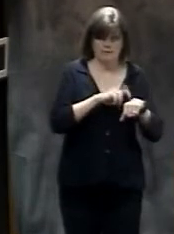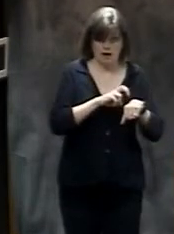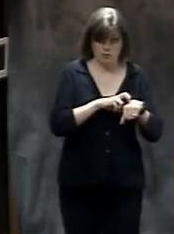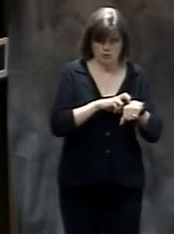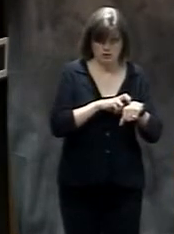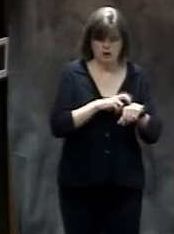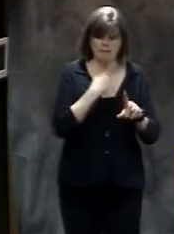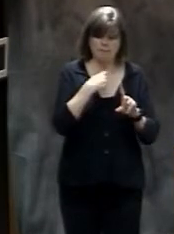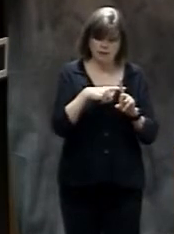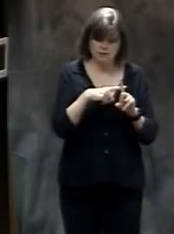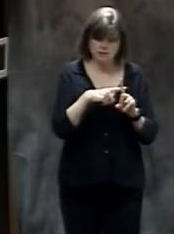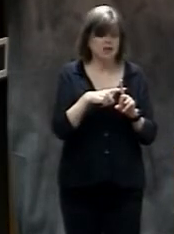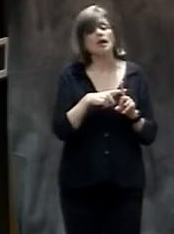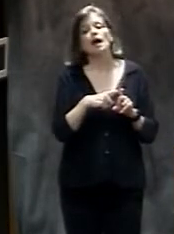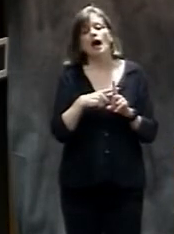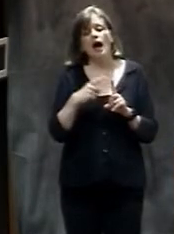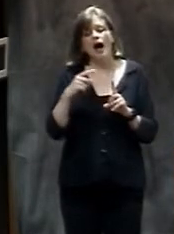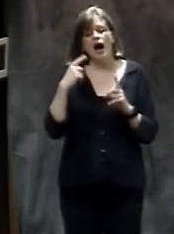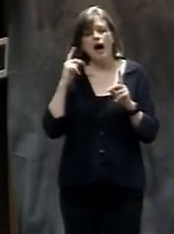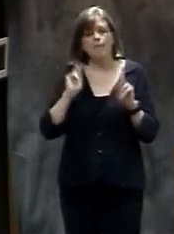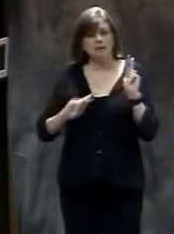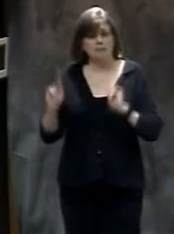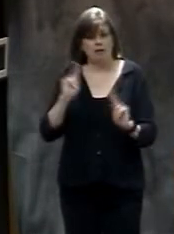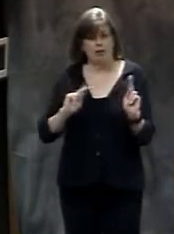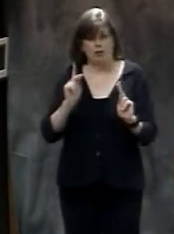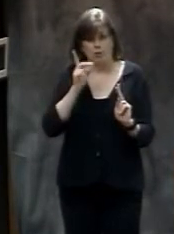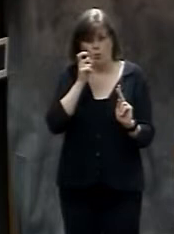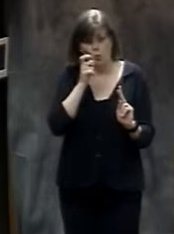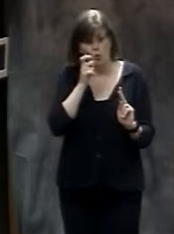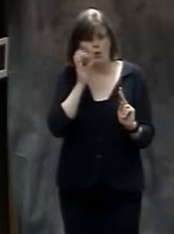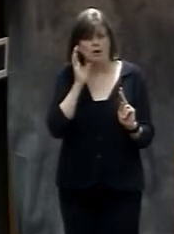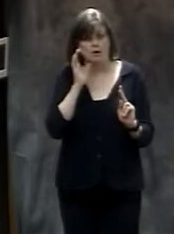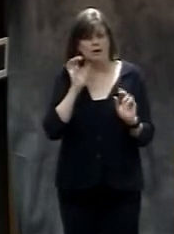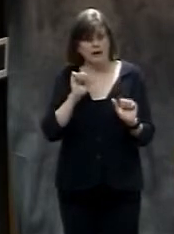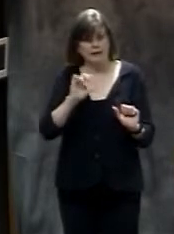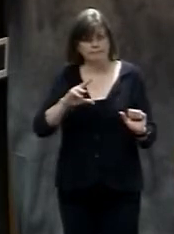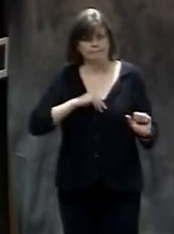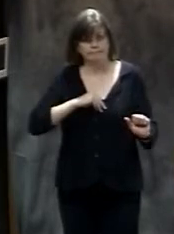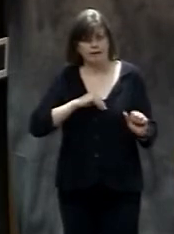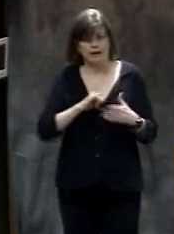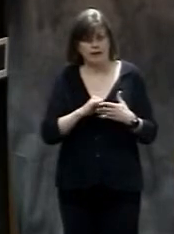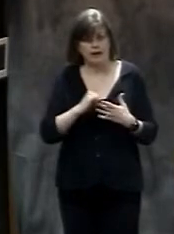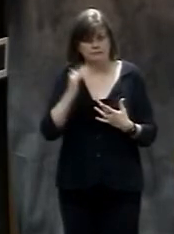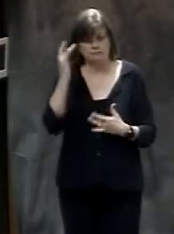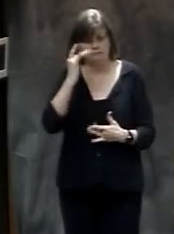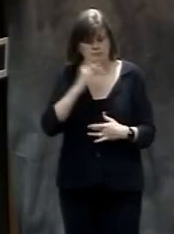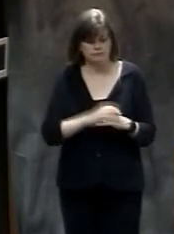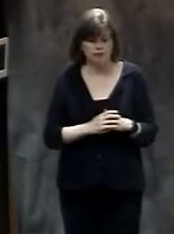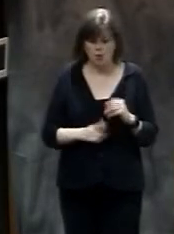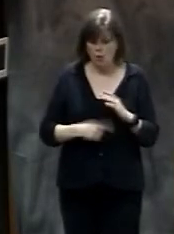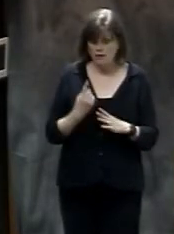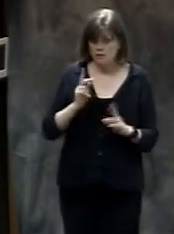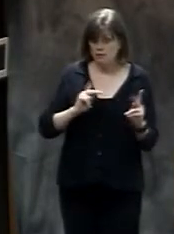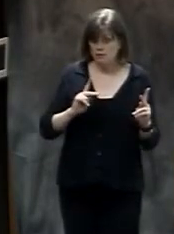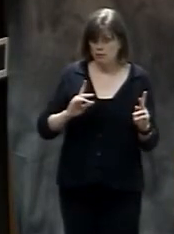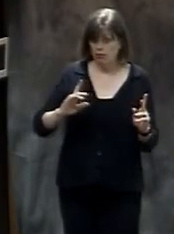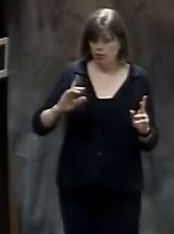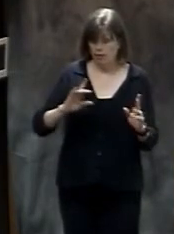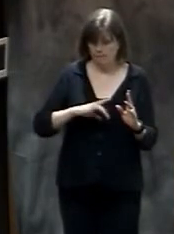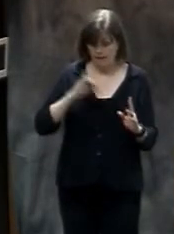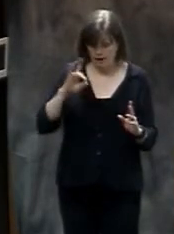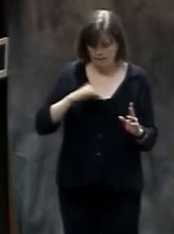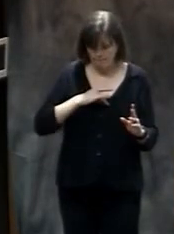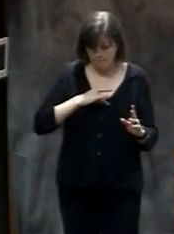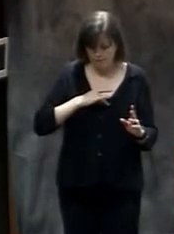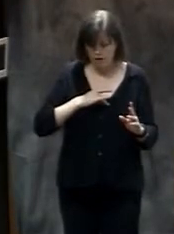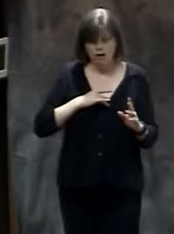a susceptible human population, because once people have acquired these viruses, oftentimes they're immune. So you need a population